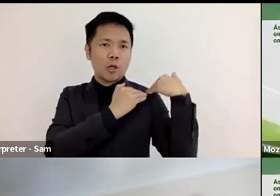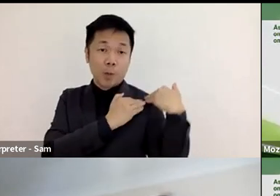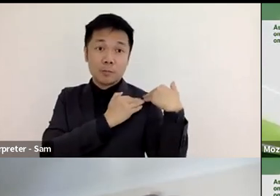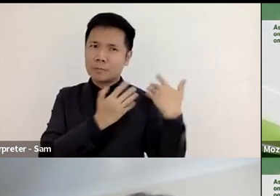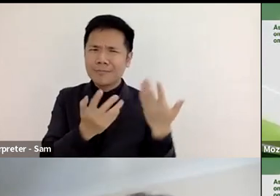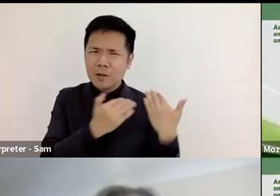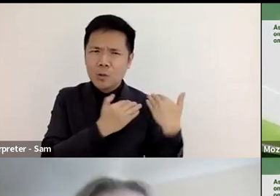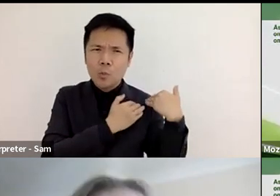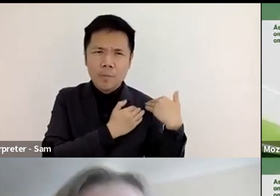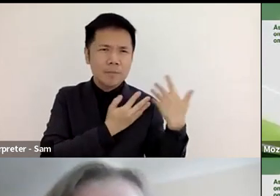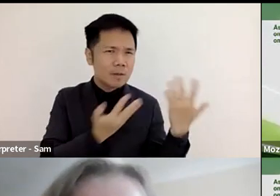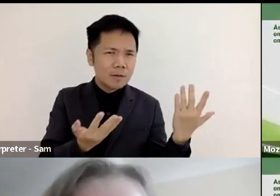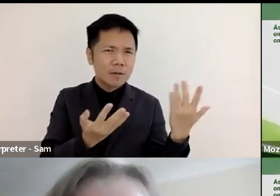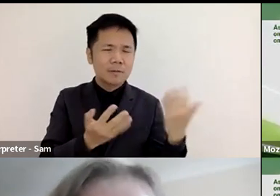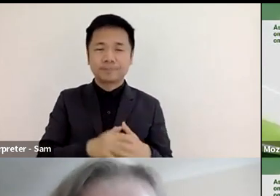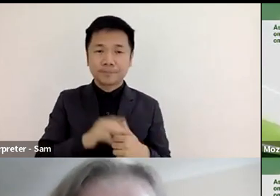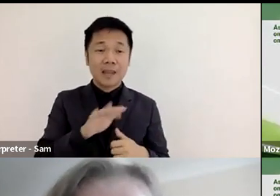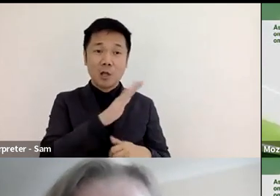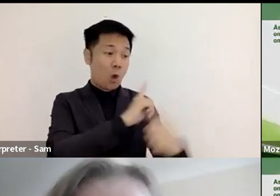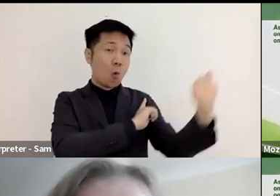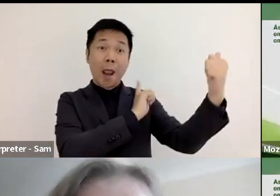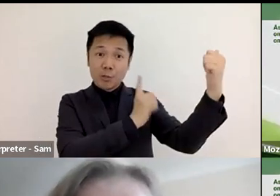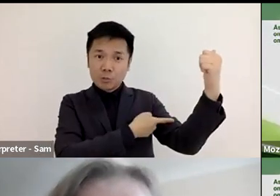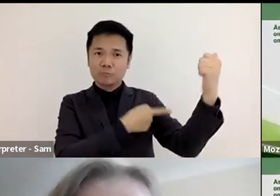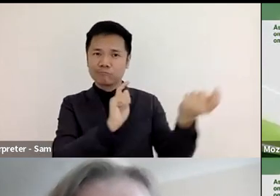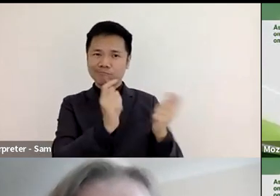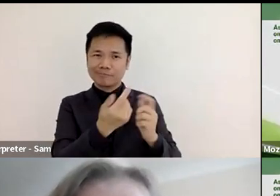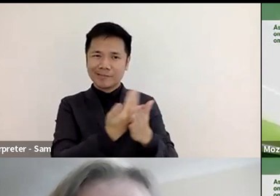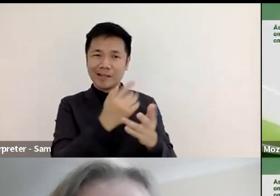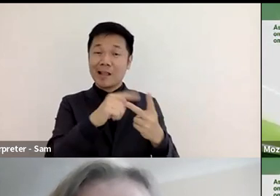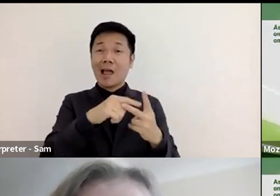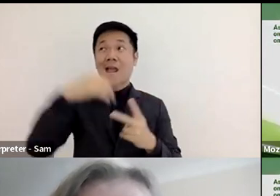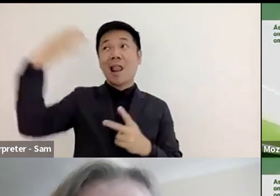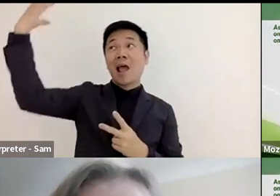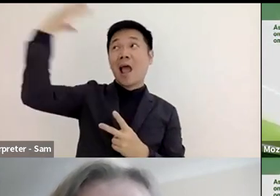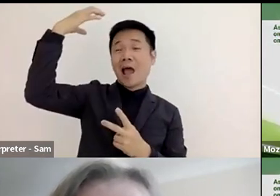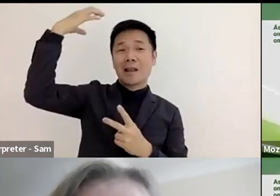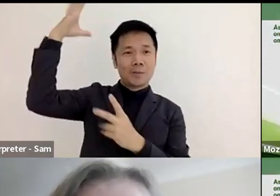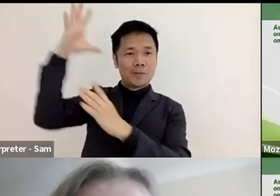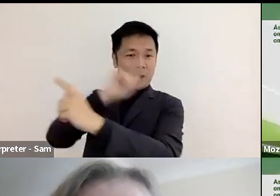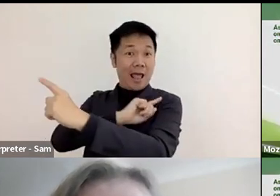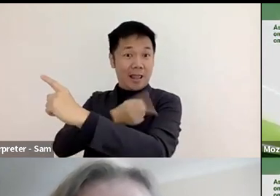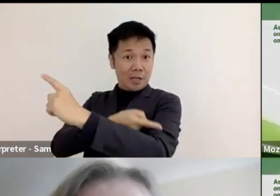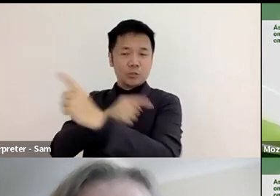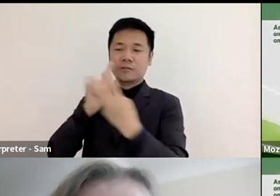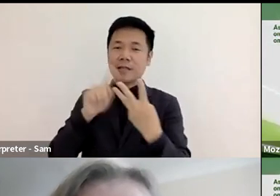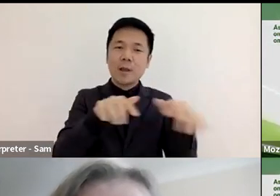means renewable energy technologies like solar drying for agriculture product.